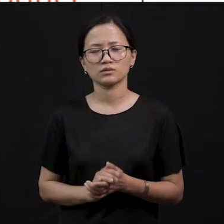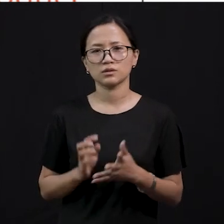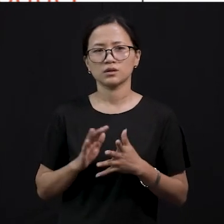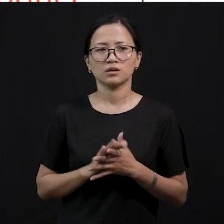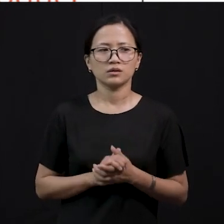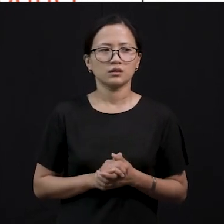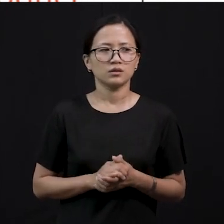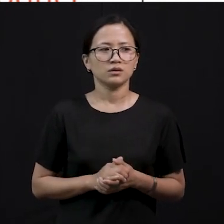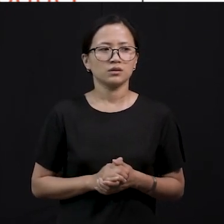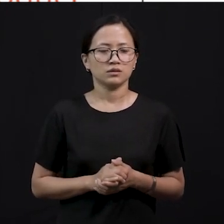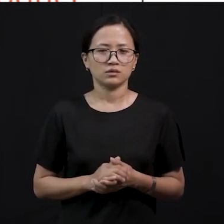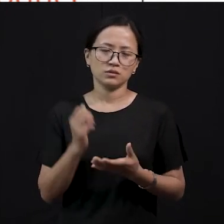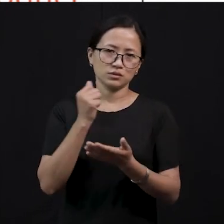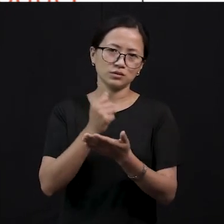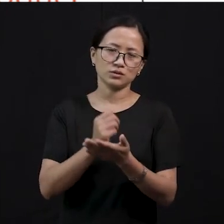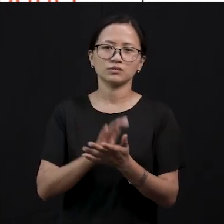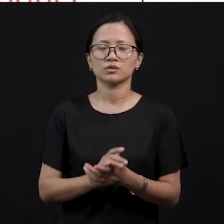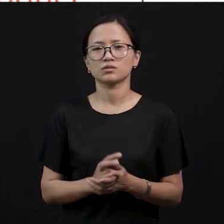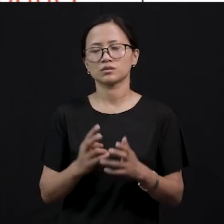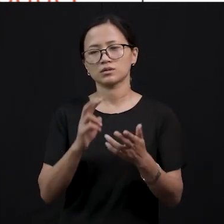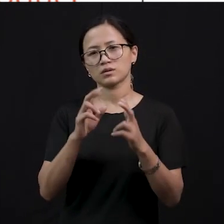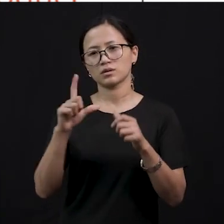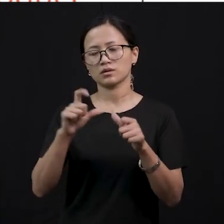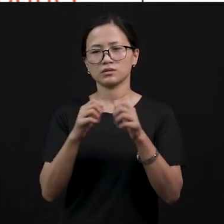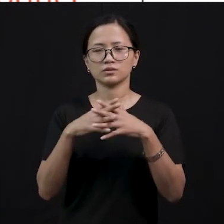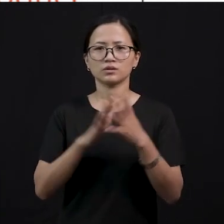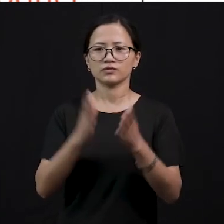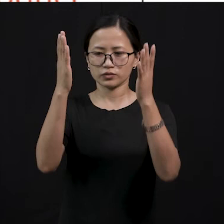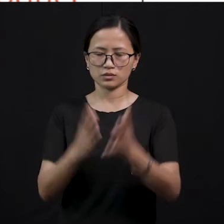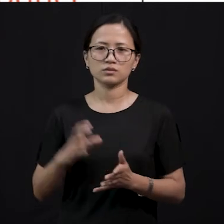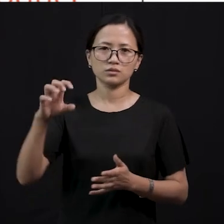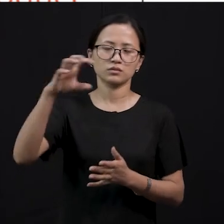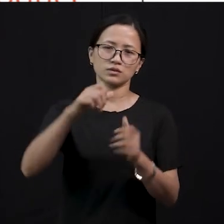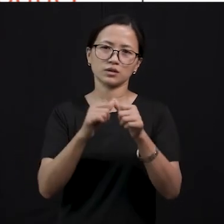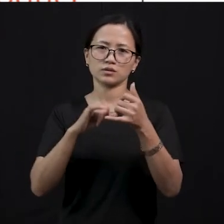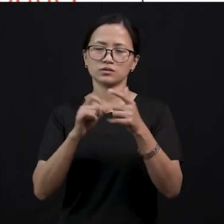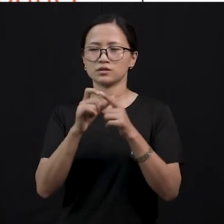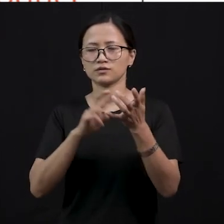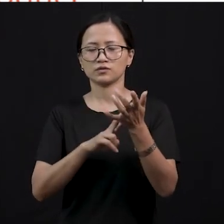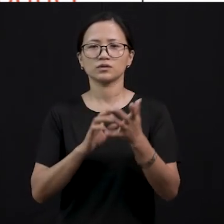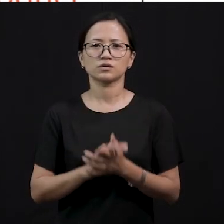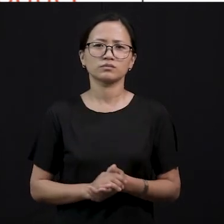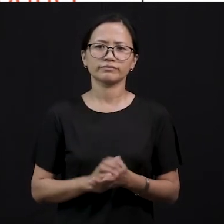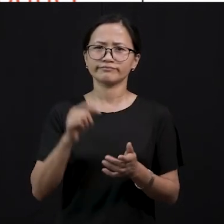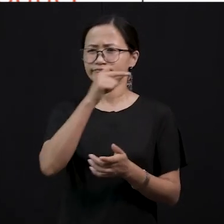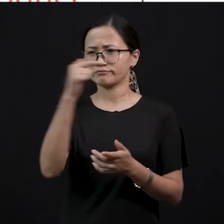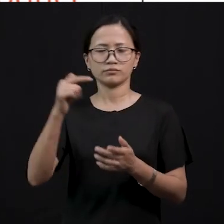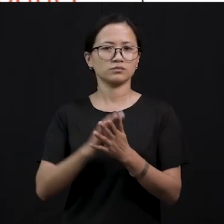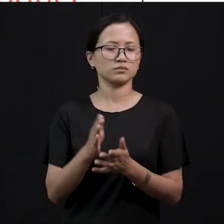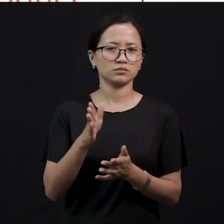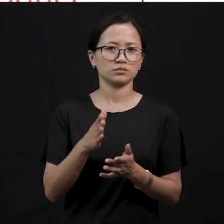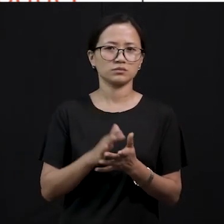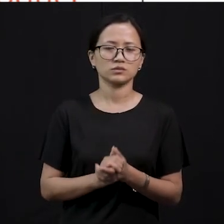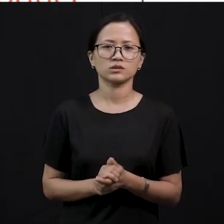sentiments, then it should be according to the law of the country that the advertisement is happening. There should be no negative comment. It should